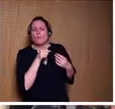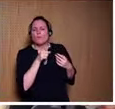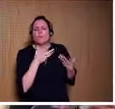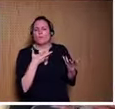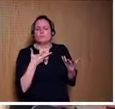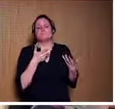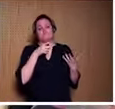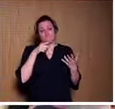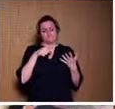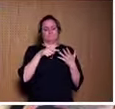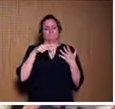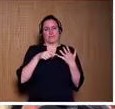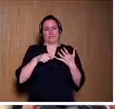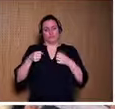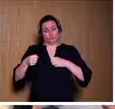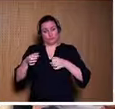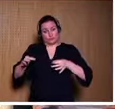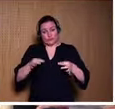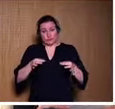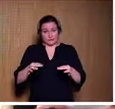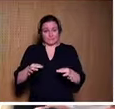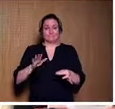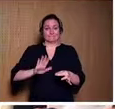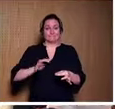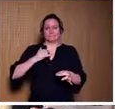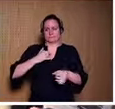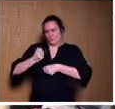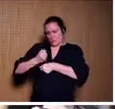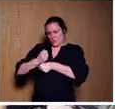strategies to challenge our work?